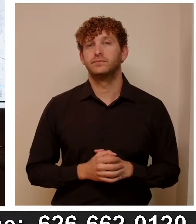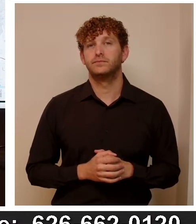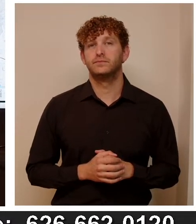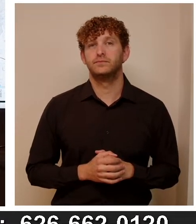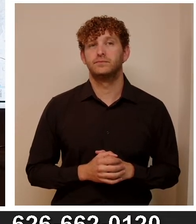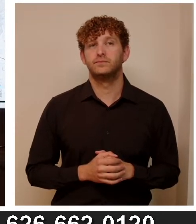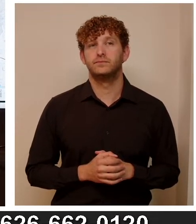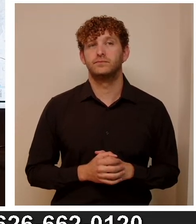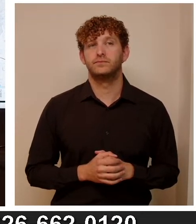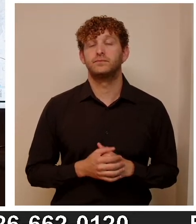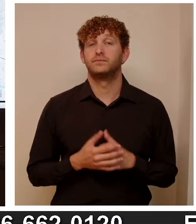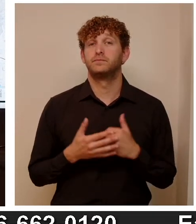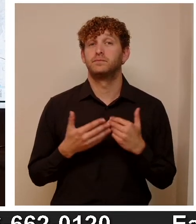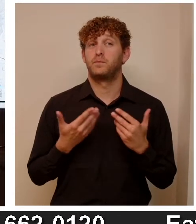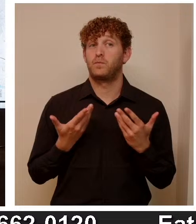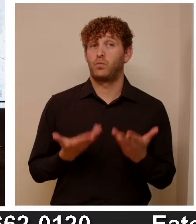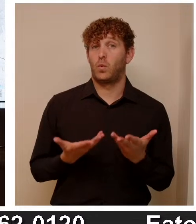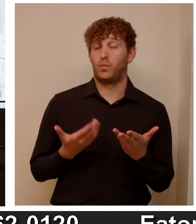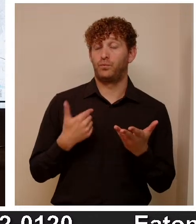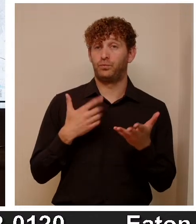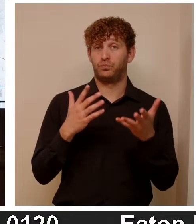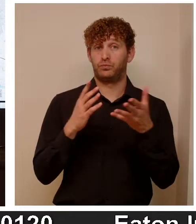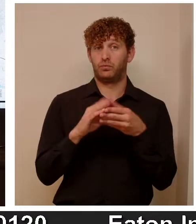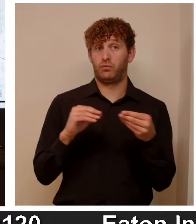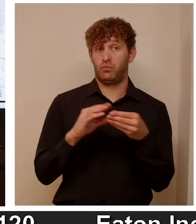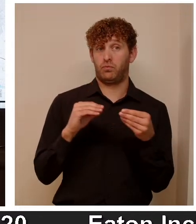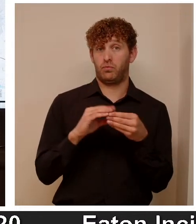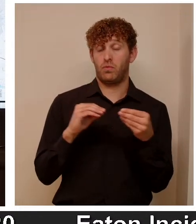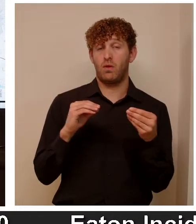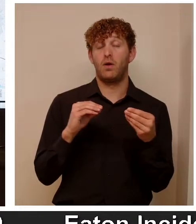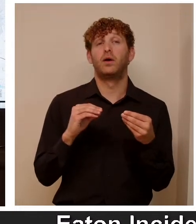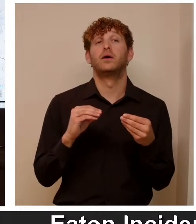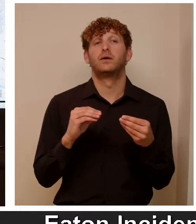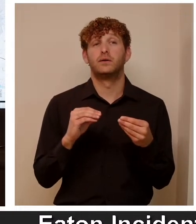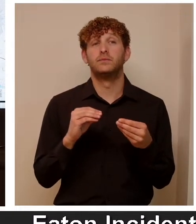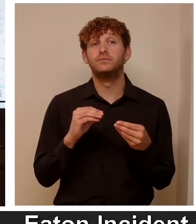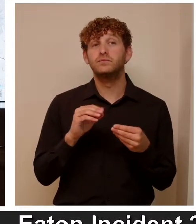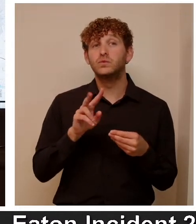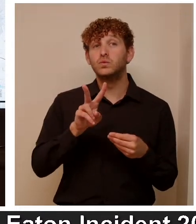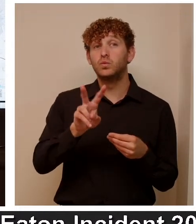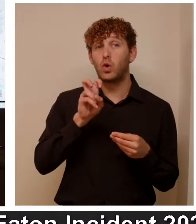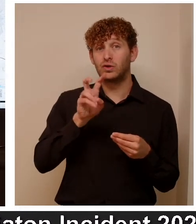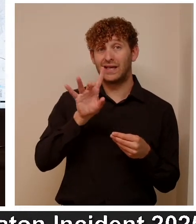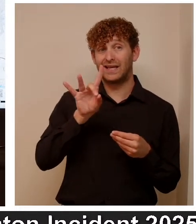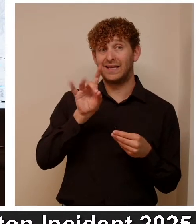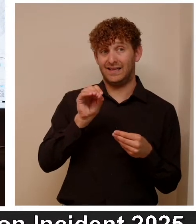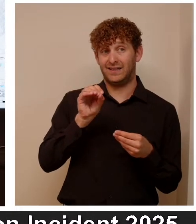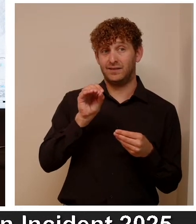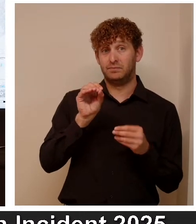So I just want to talk about, we still remain over 280 personnel